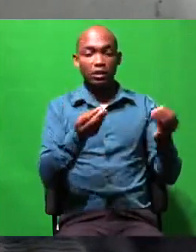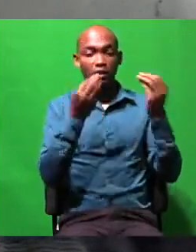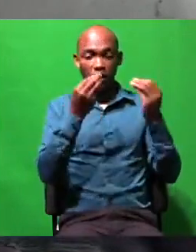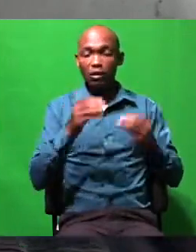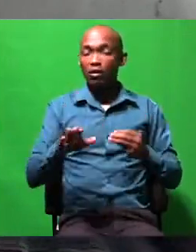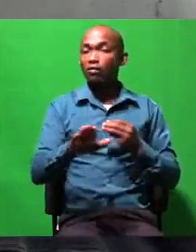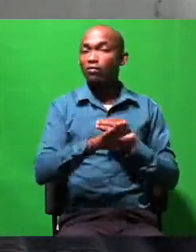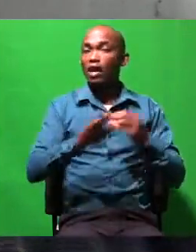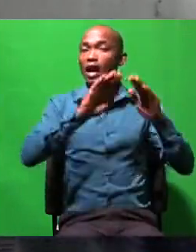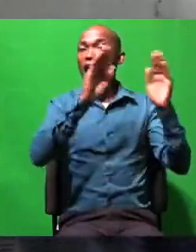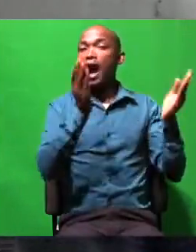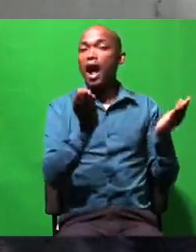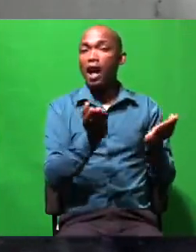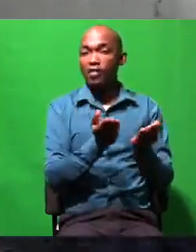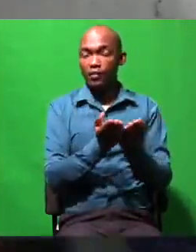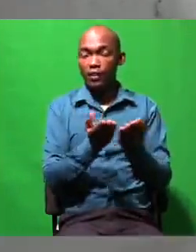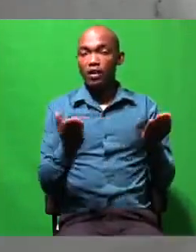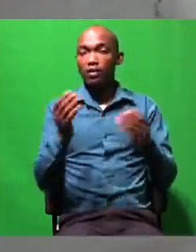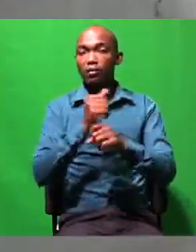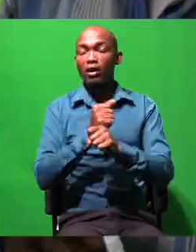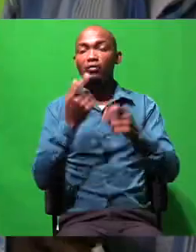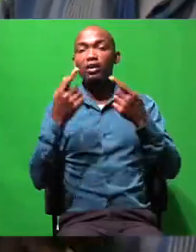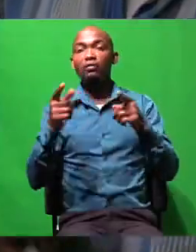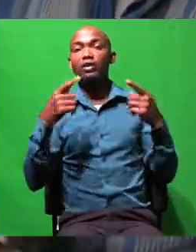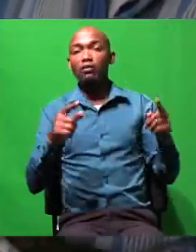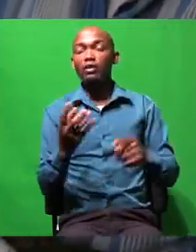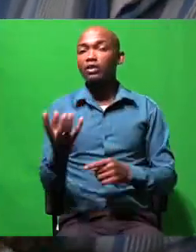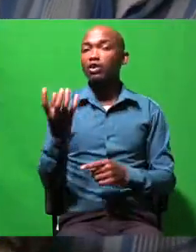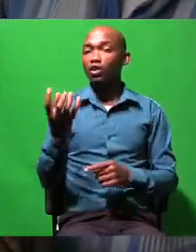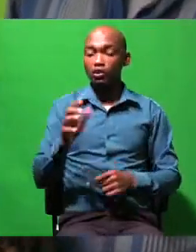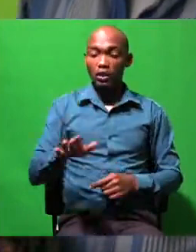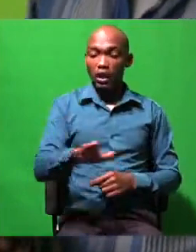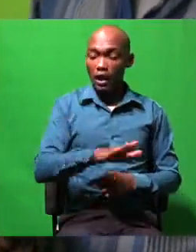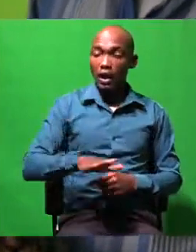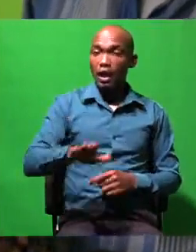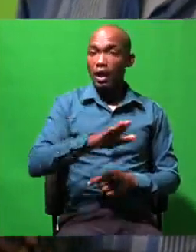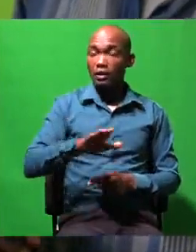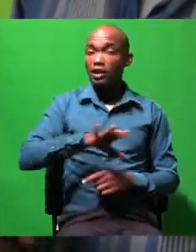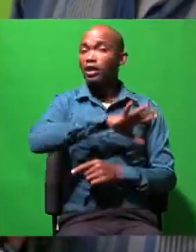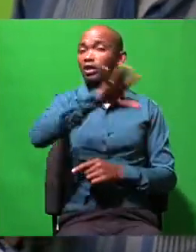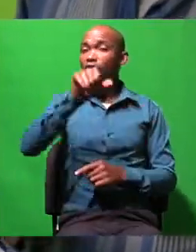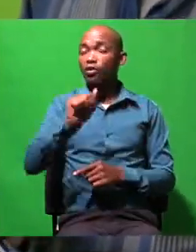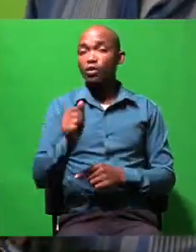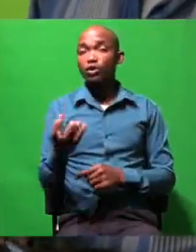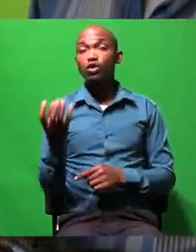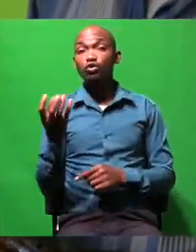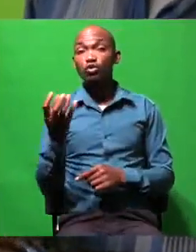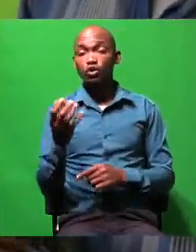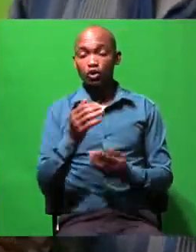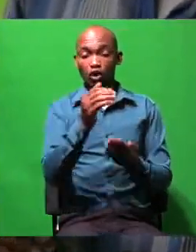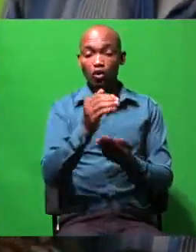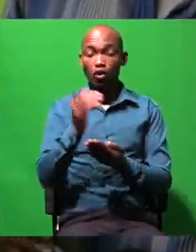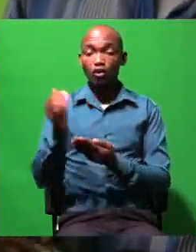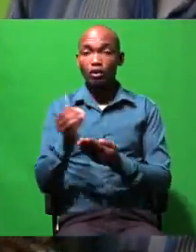study of Earth, so whereby different rocks has been learned, and those rocks